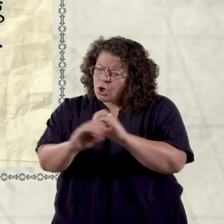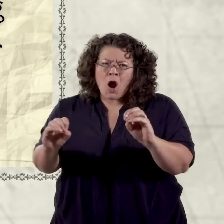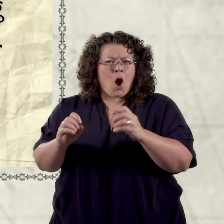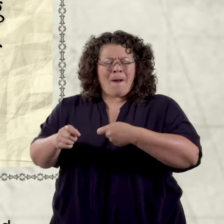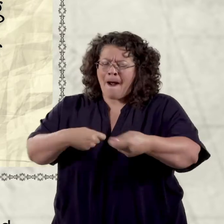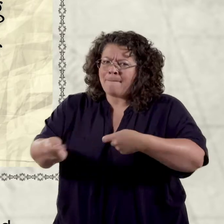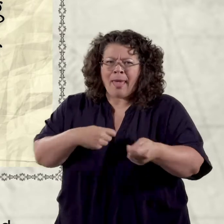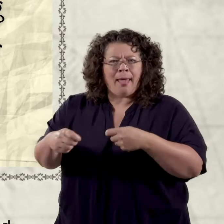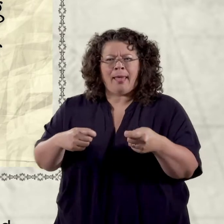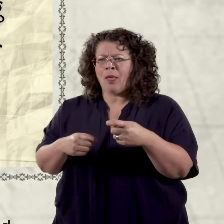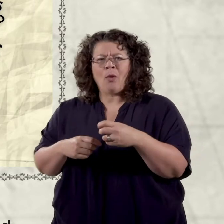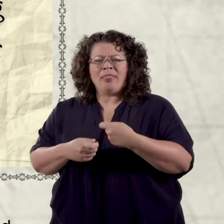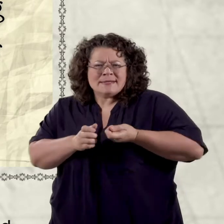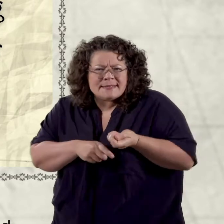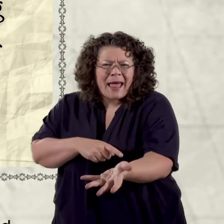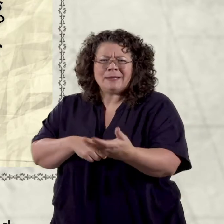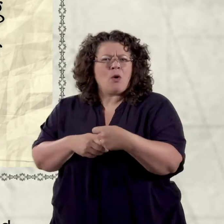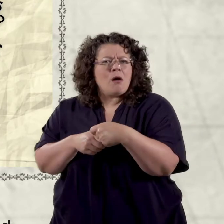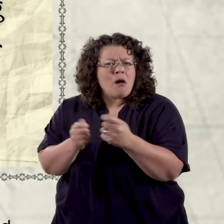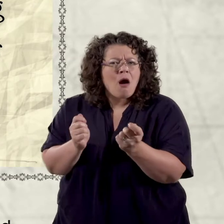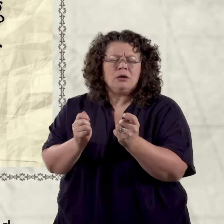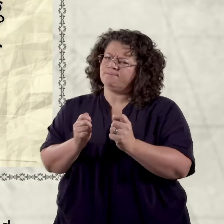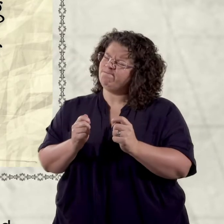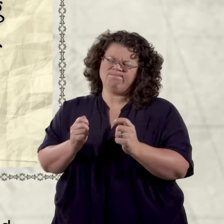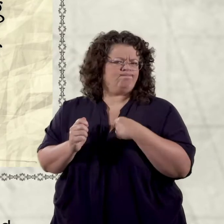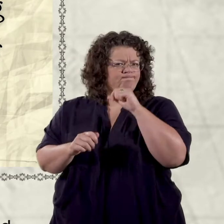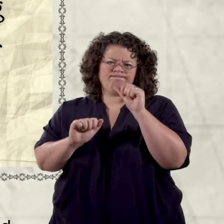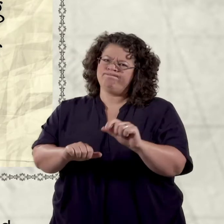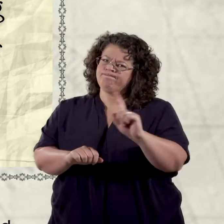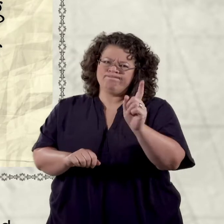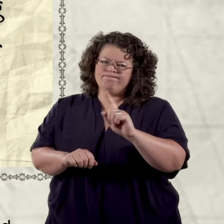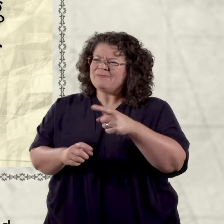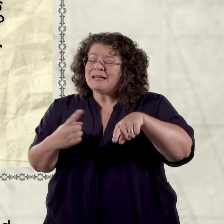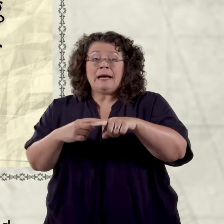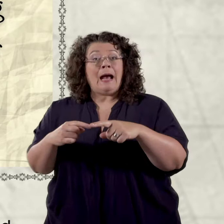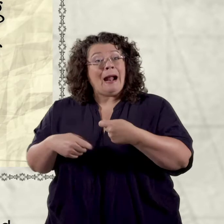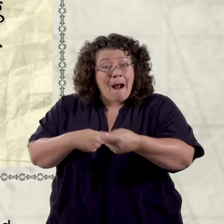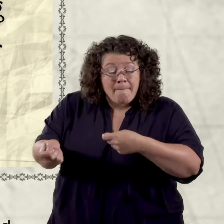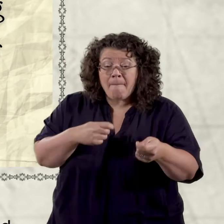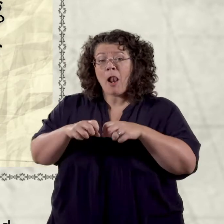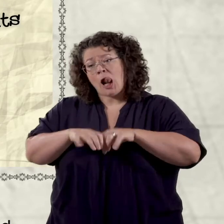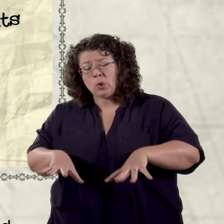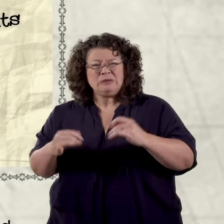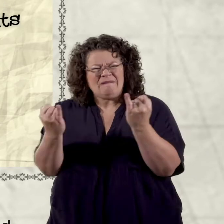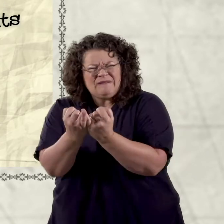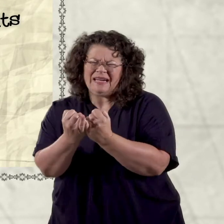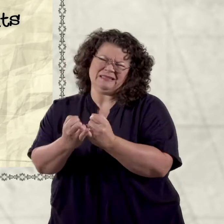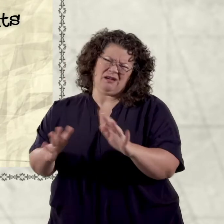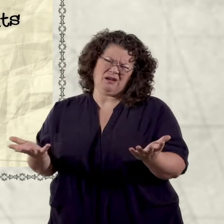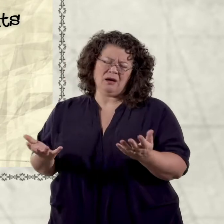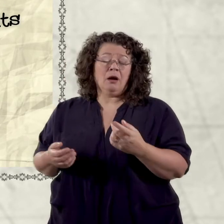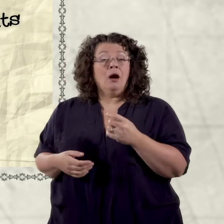cards. I'm not a big fan of gambling. Men will gamble, lose, fight. It's not good. Number